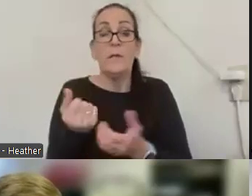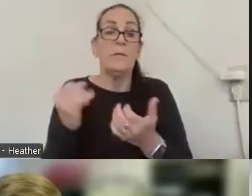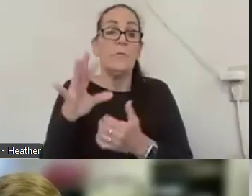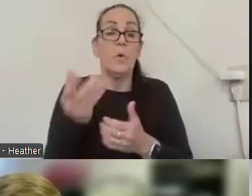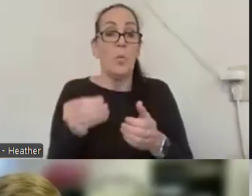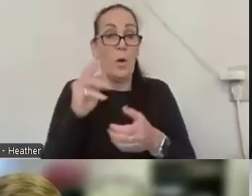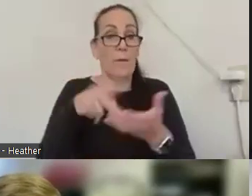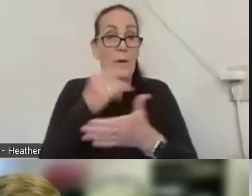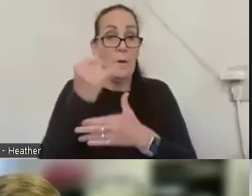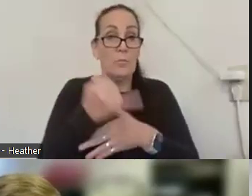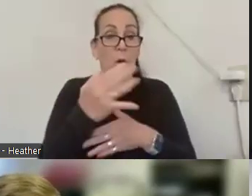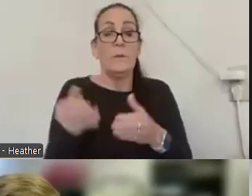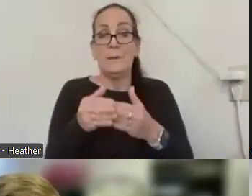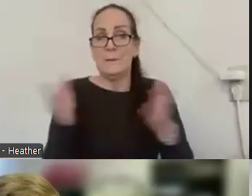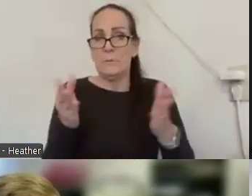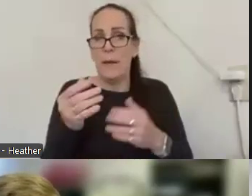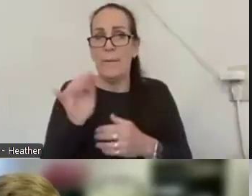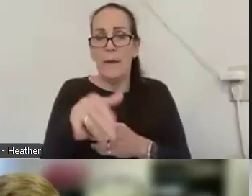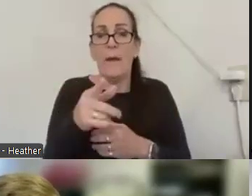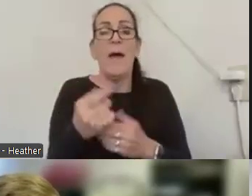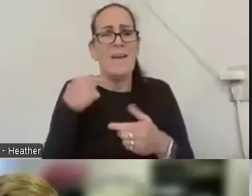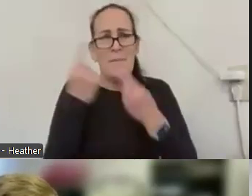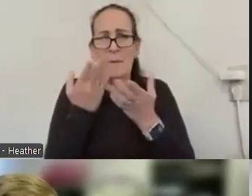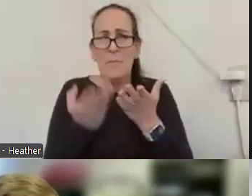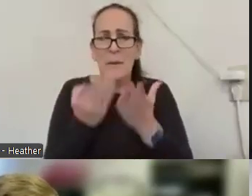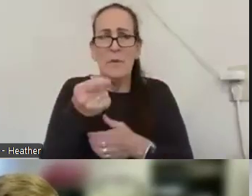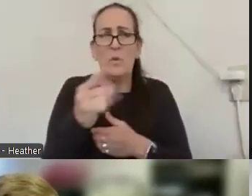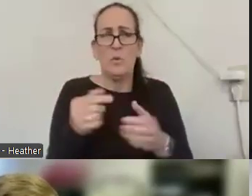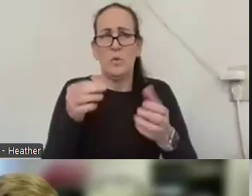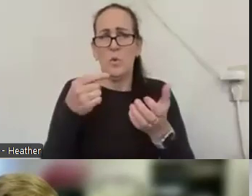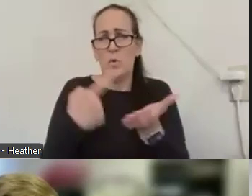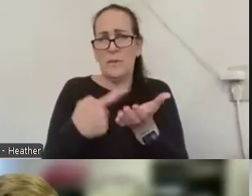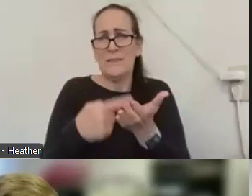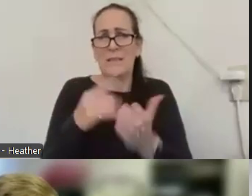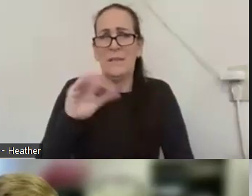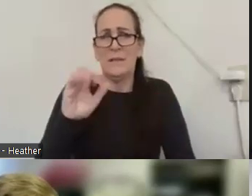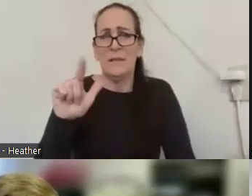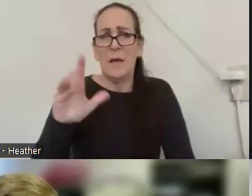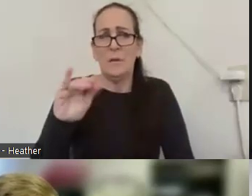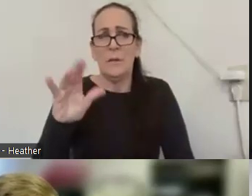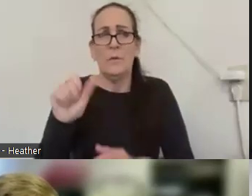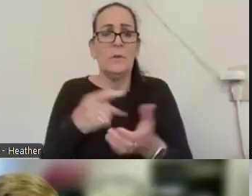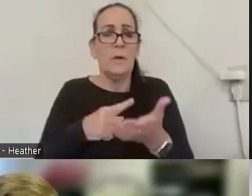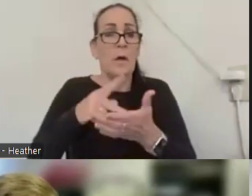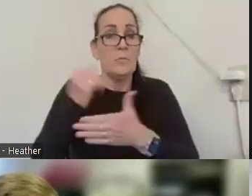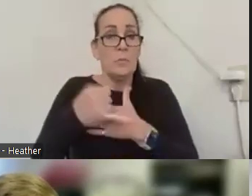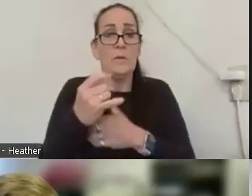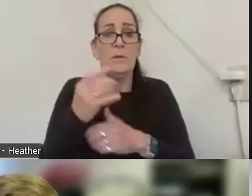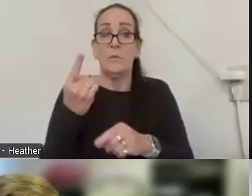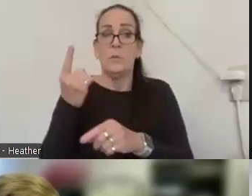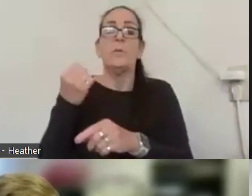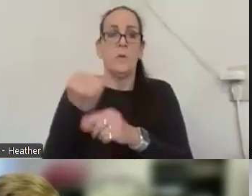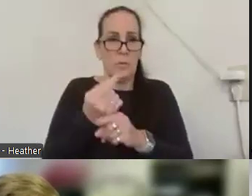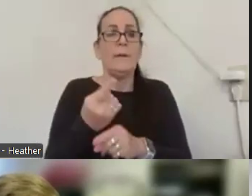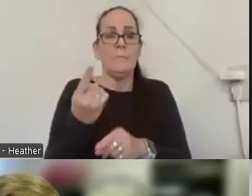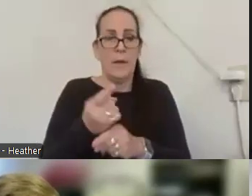project. So it's very much, and I think that you're talking about the CalCARES project, Yeah. right? Yeah. Okay. So so we are in